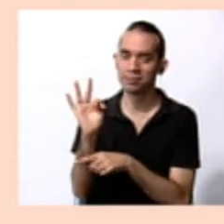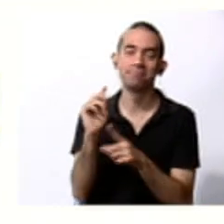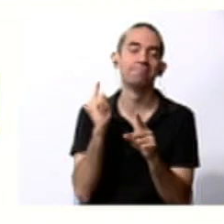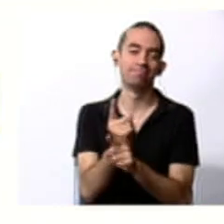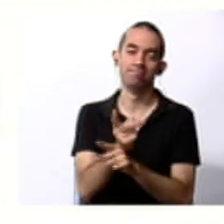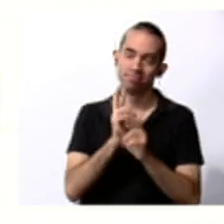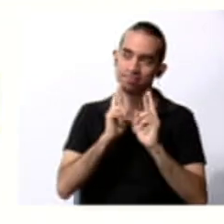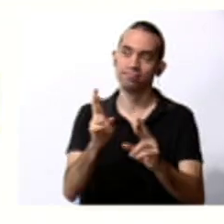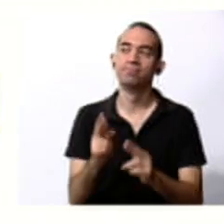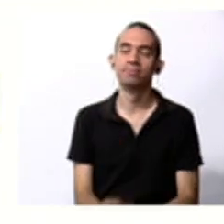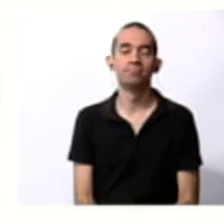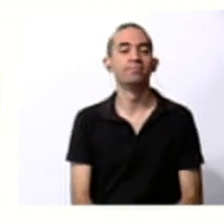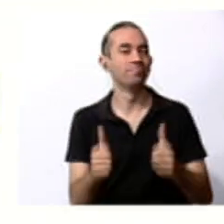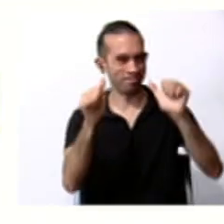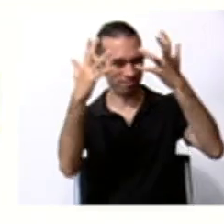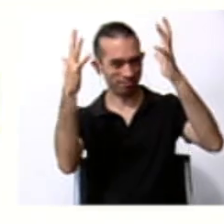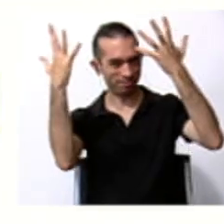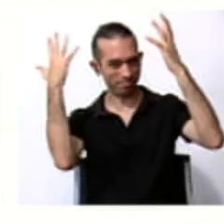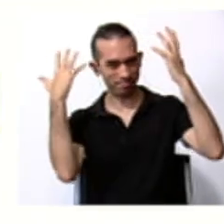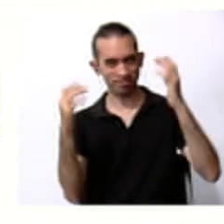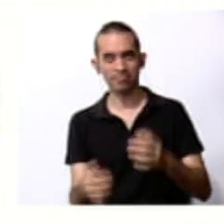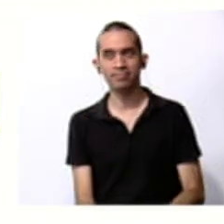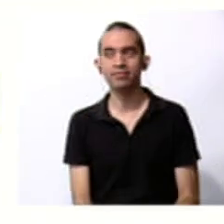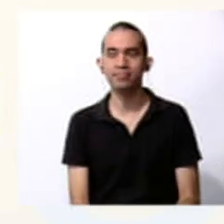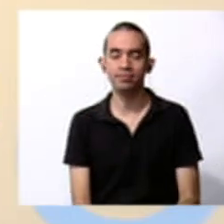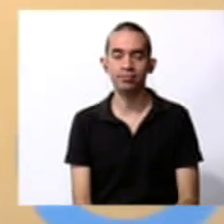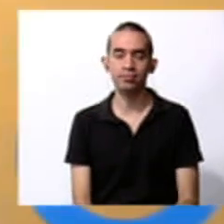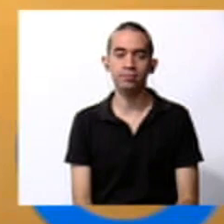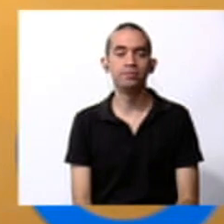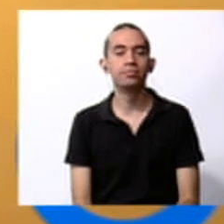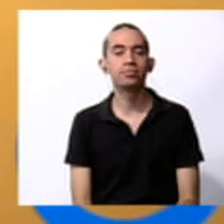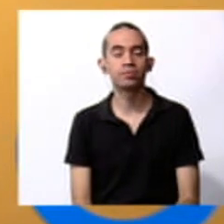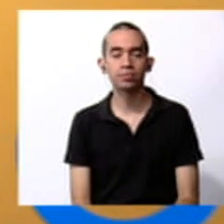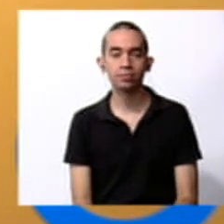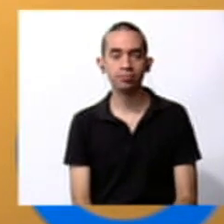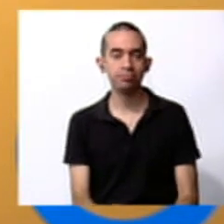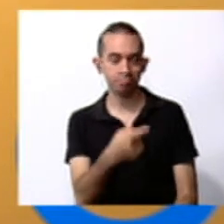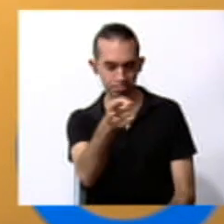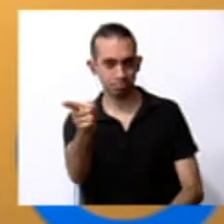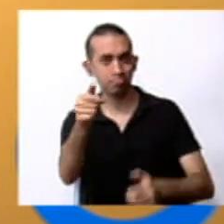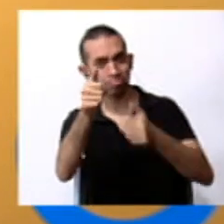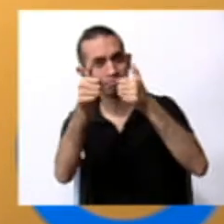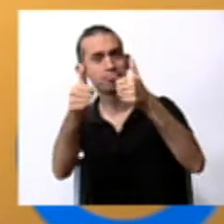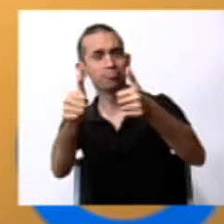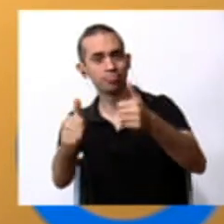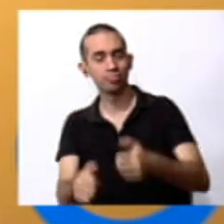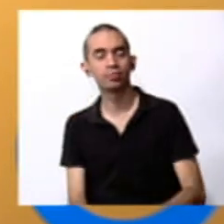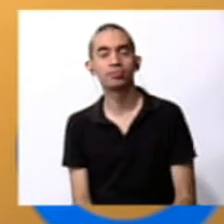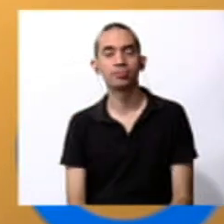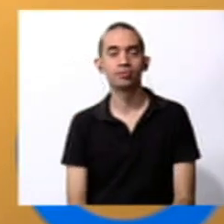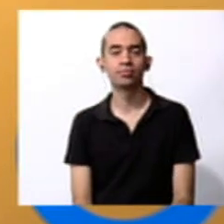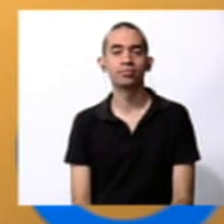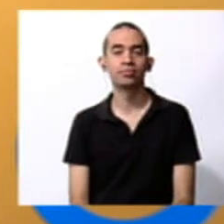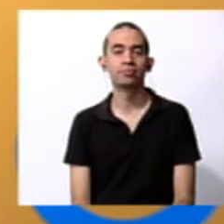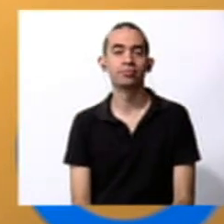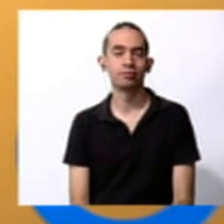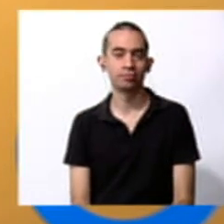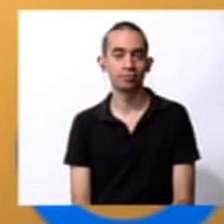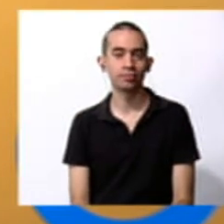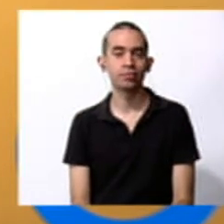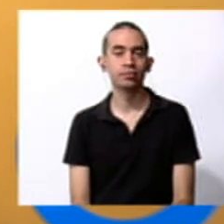answer. Nice job. Amazing job, Zoe and classmates. Good job. Okay, very